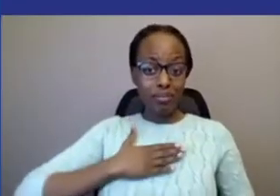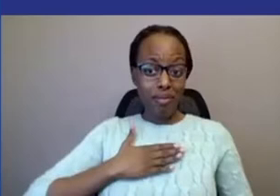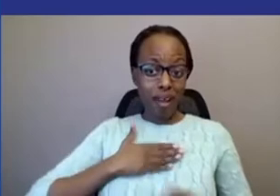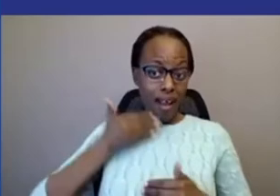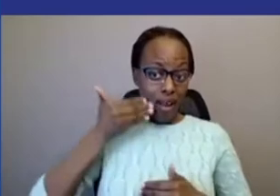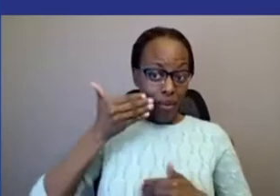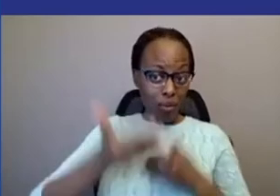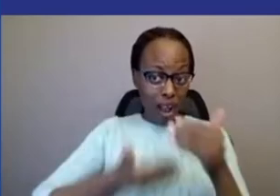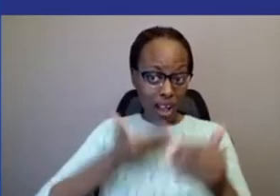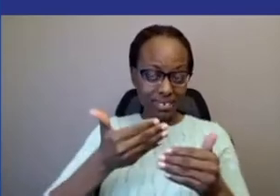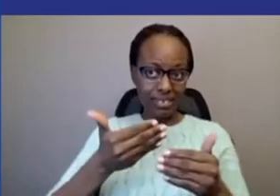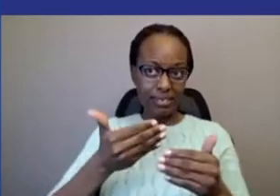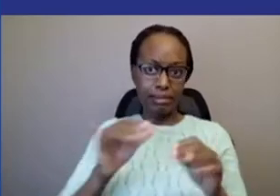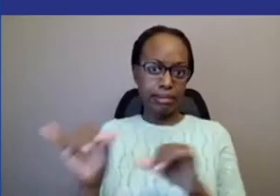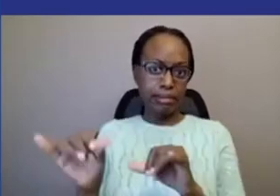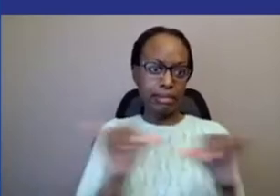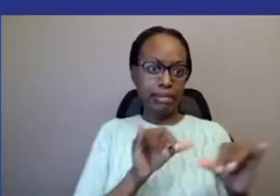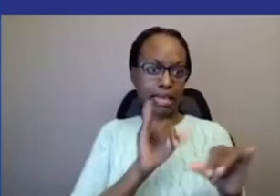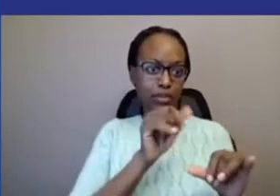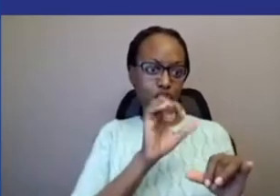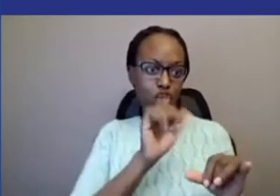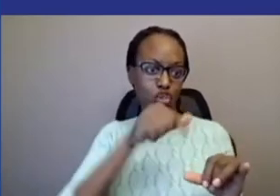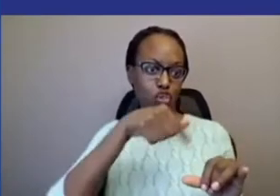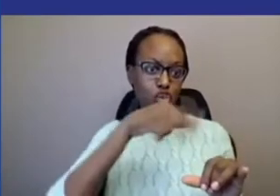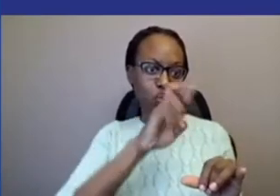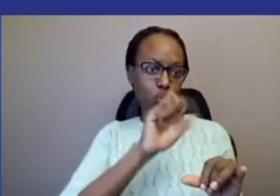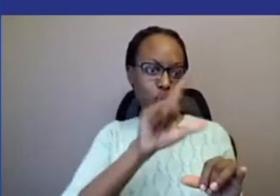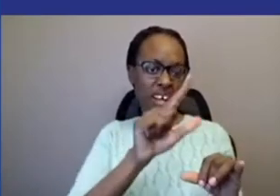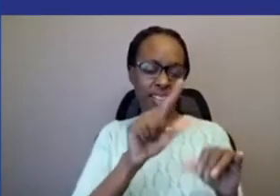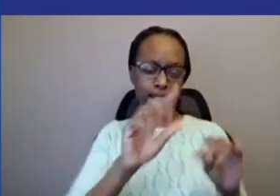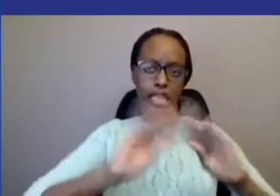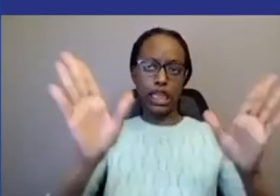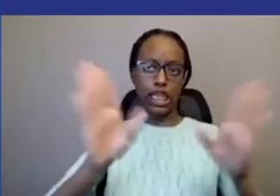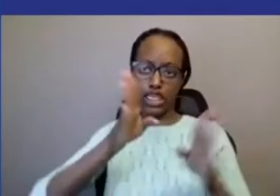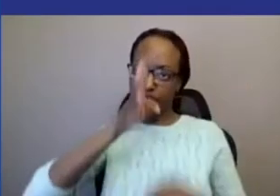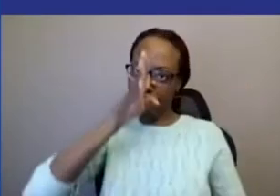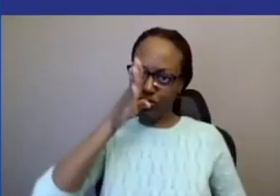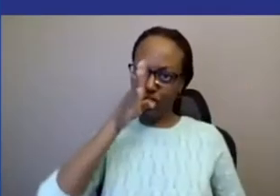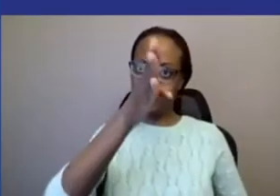As straightforward as JaQuel, I'm loving the chicken wings.